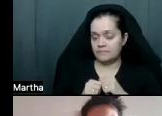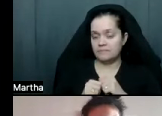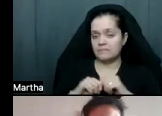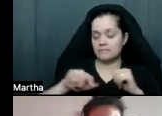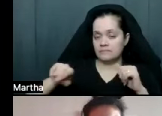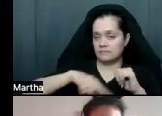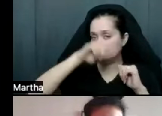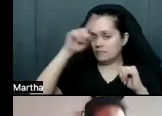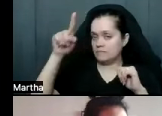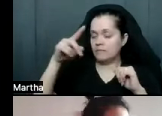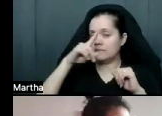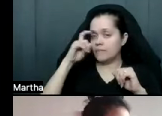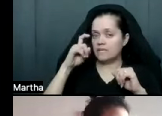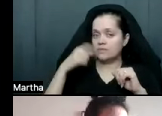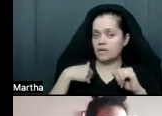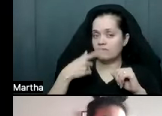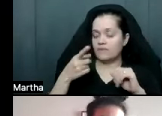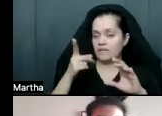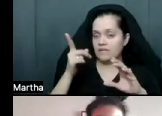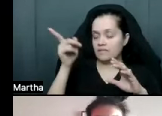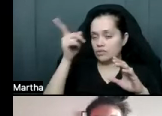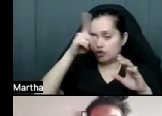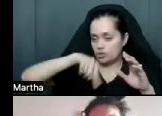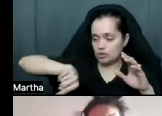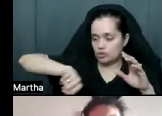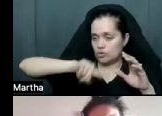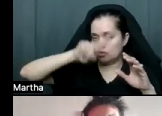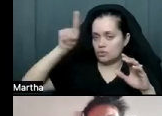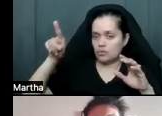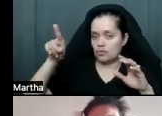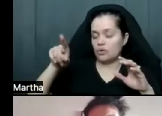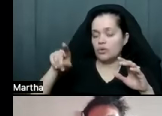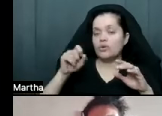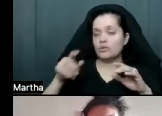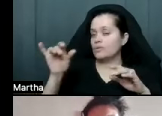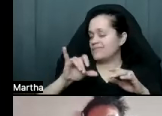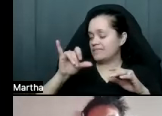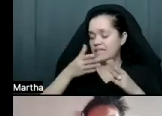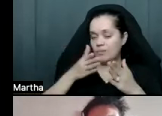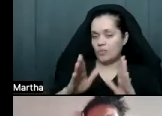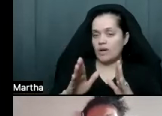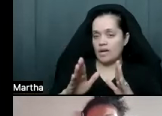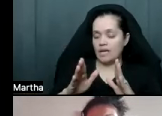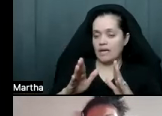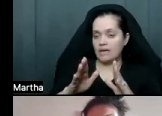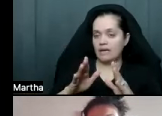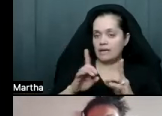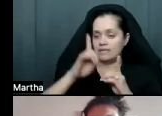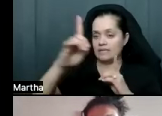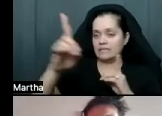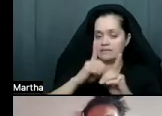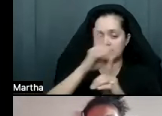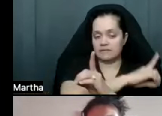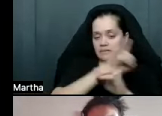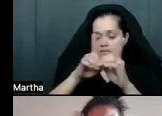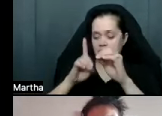because we have these circle patterns, you can go the same direction or the same distance in any direction, and